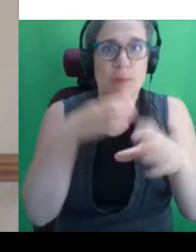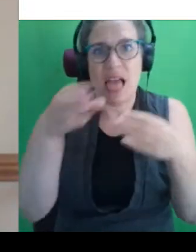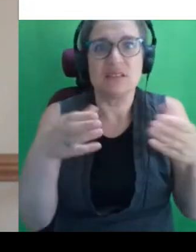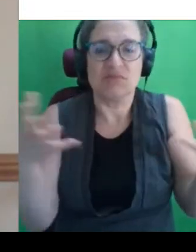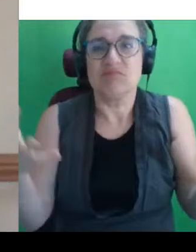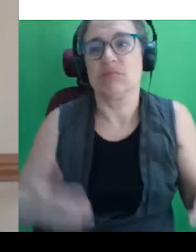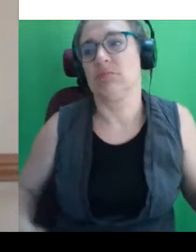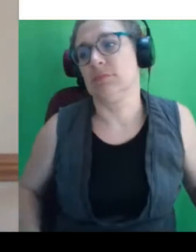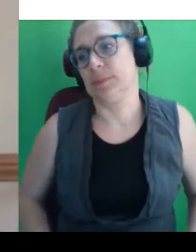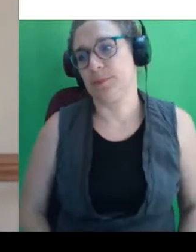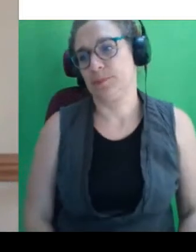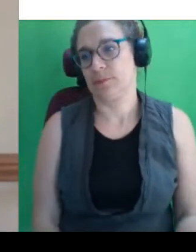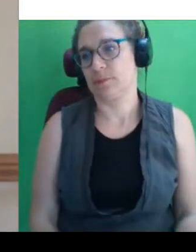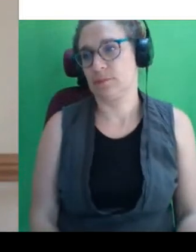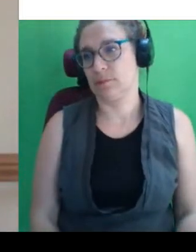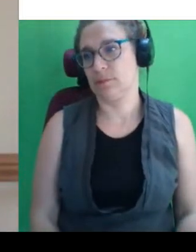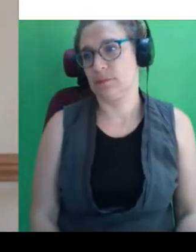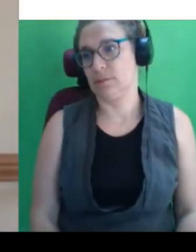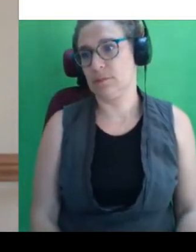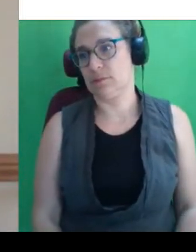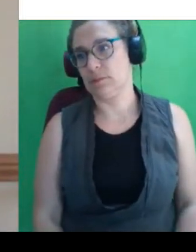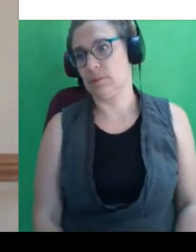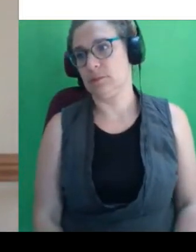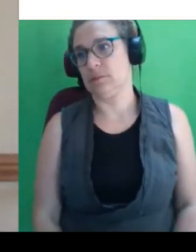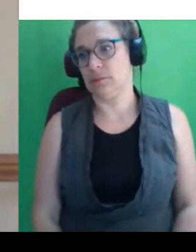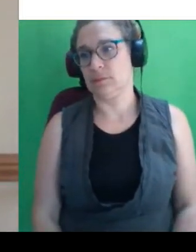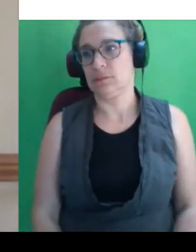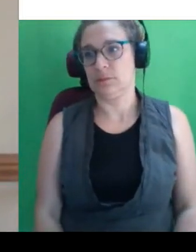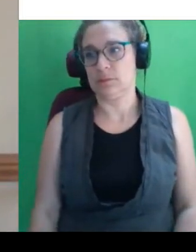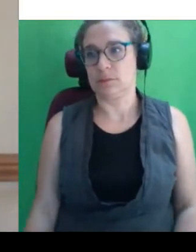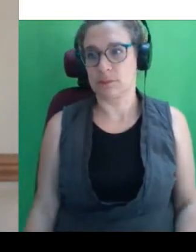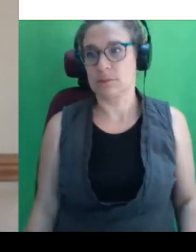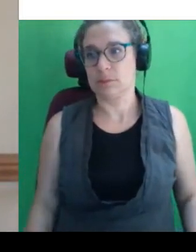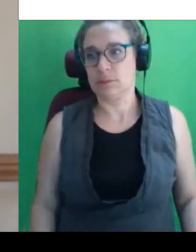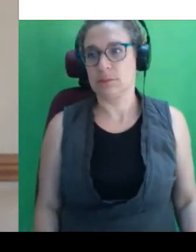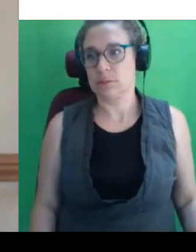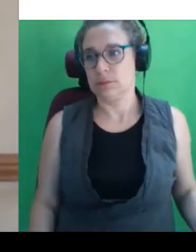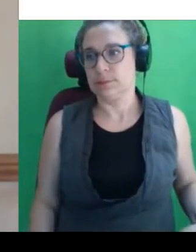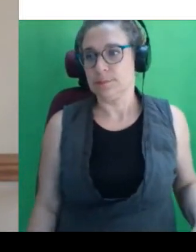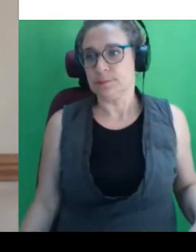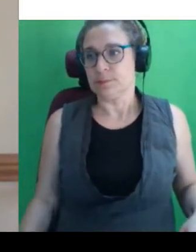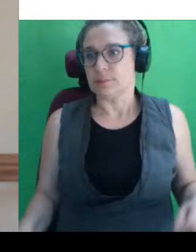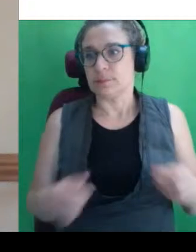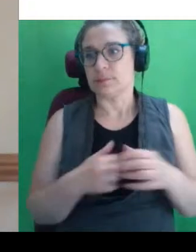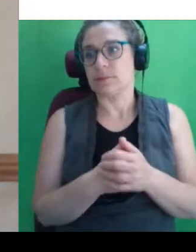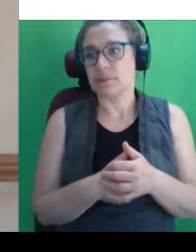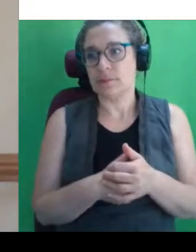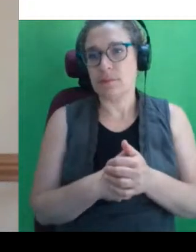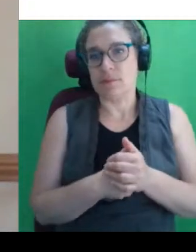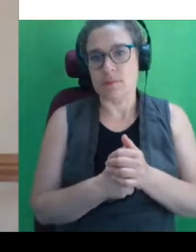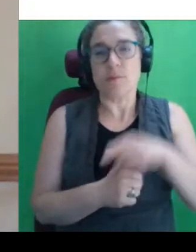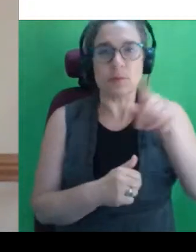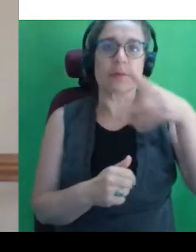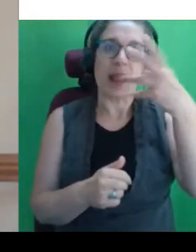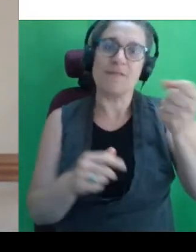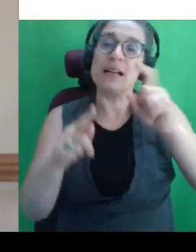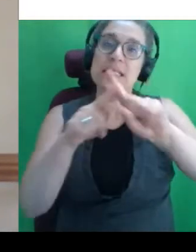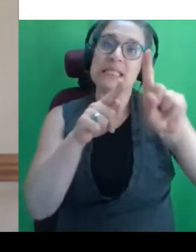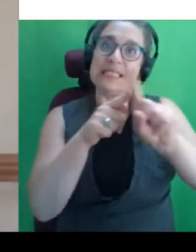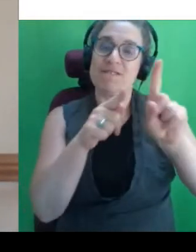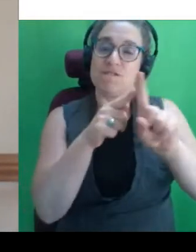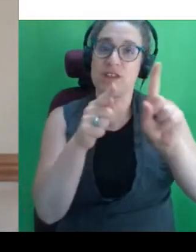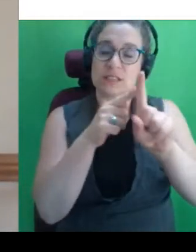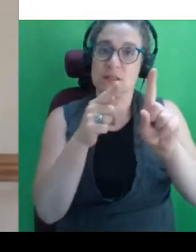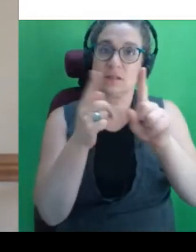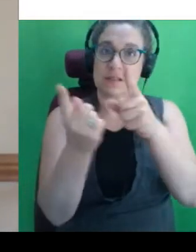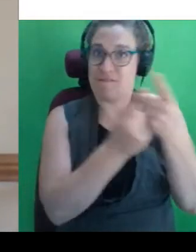So just moving on to nasal steroid techniques. So there's a number of different devices available. Now, unfortunately, it's very difficult to get